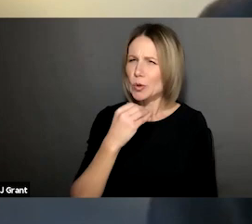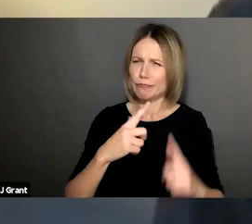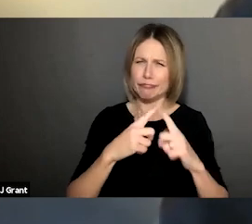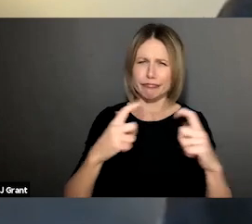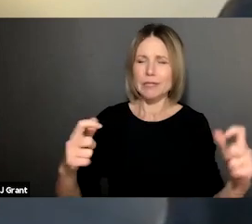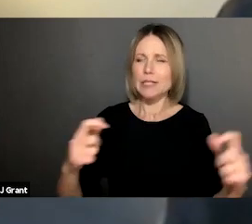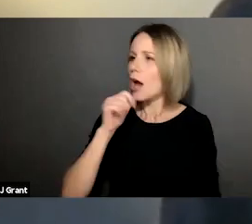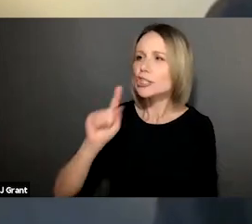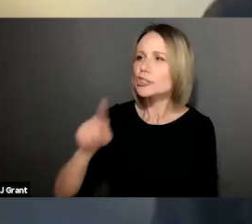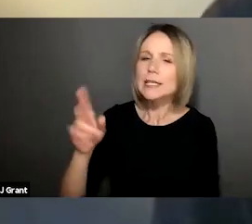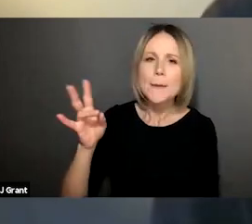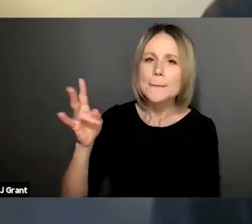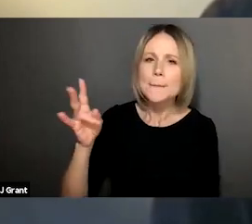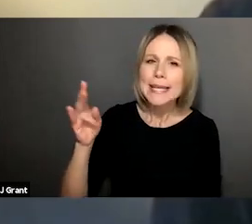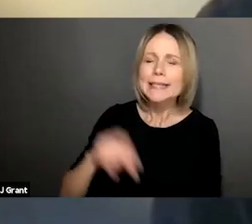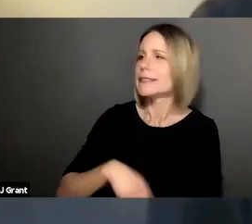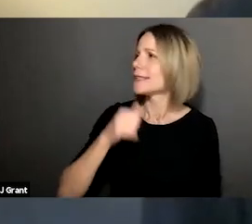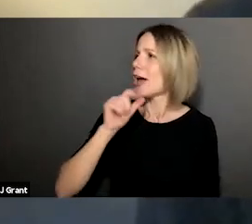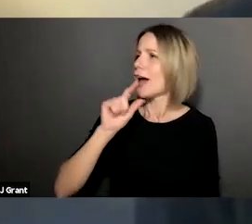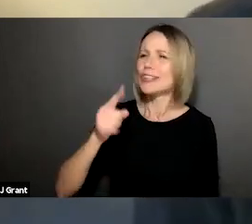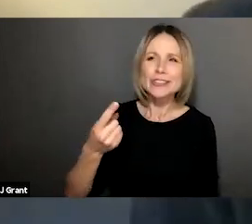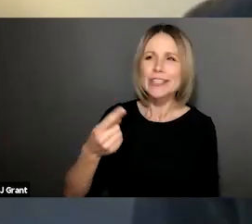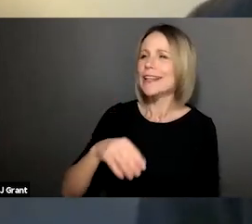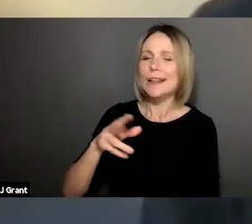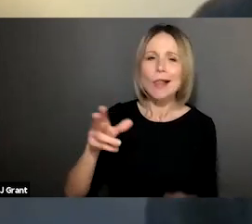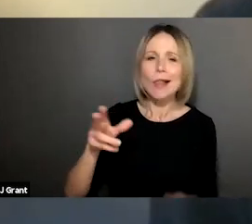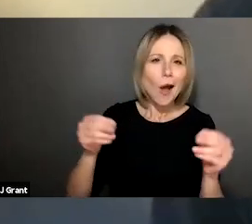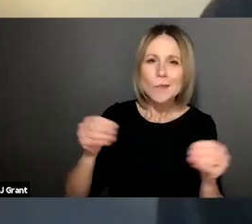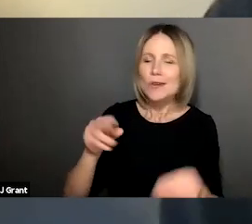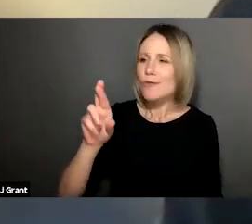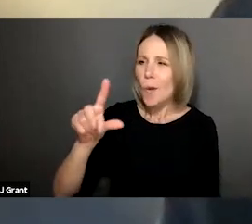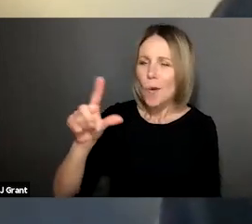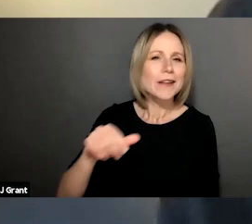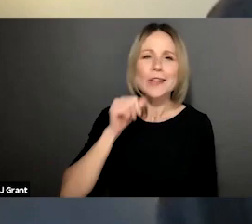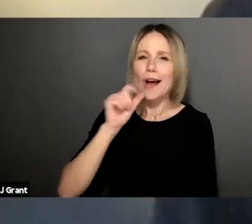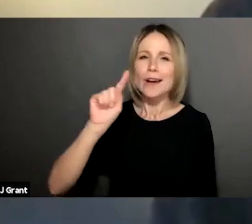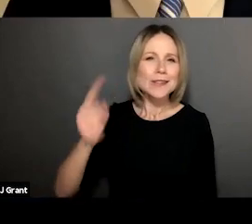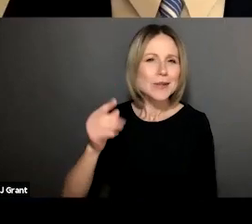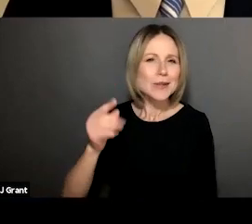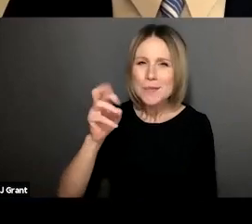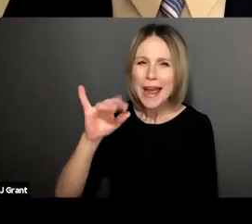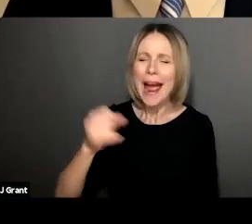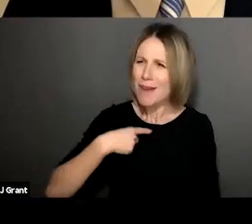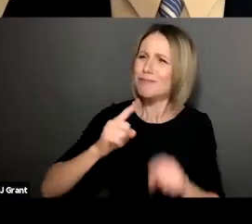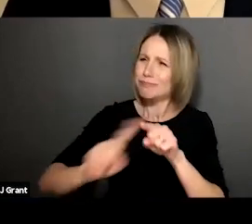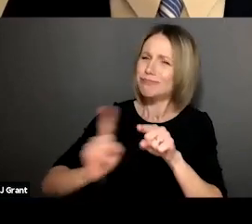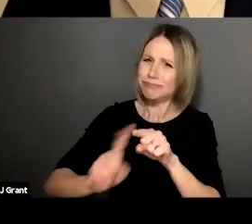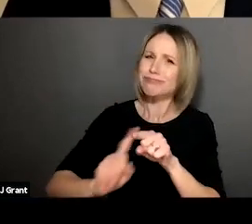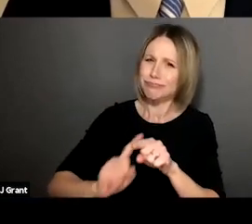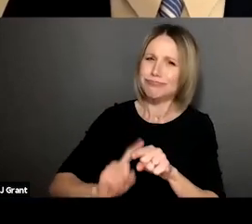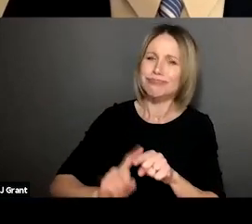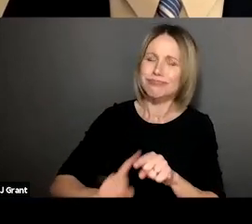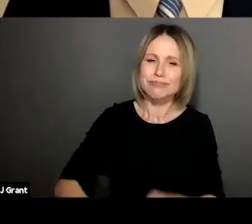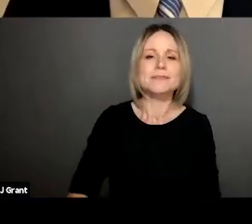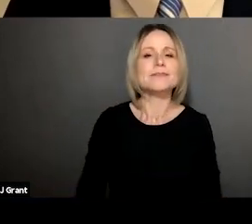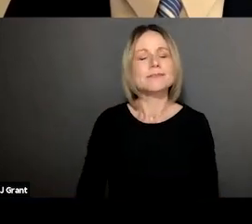beans. There's a lot more to it than that, as everybody on this call is aware. Yeah, when I've talked to people about